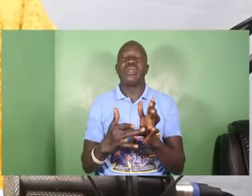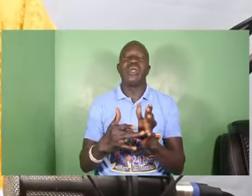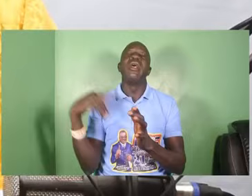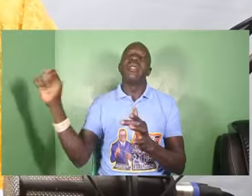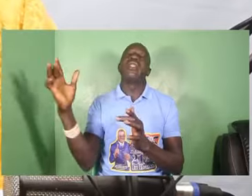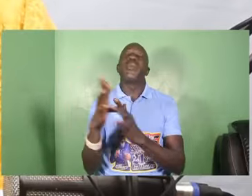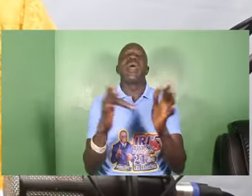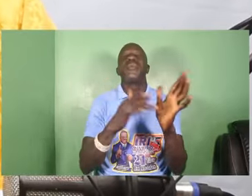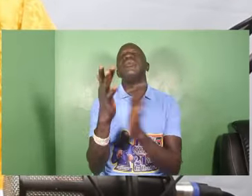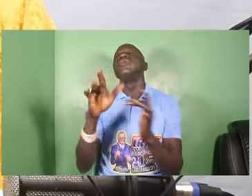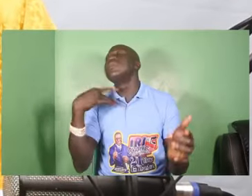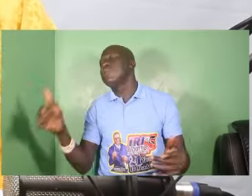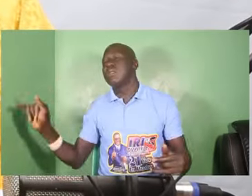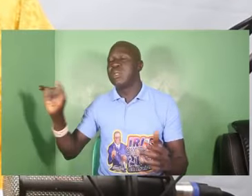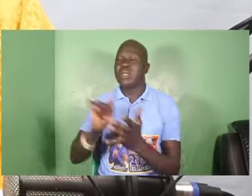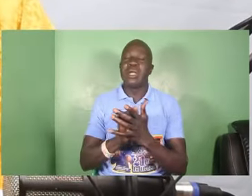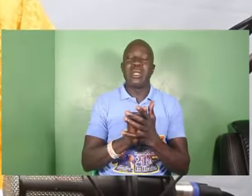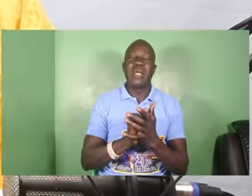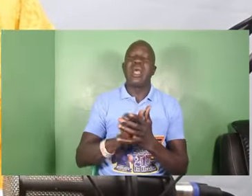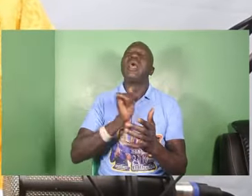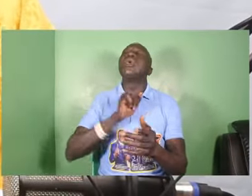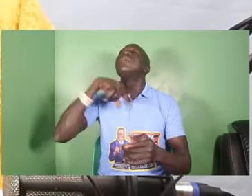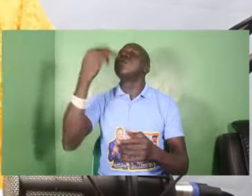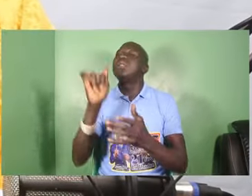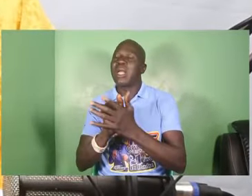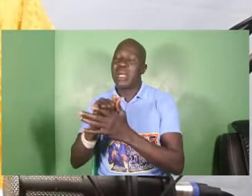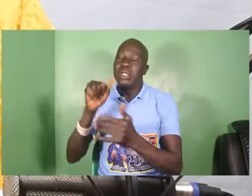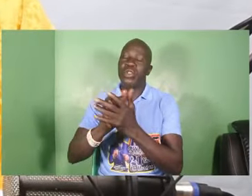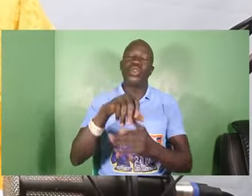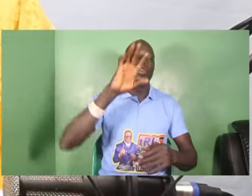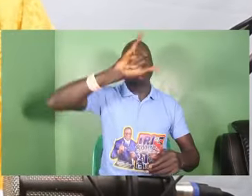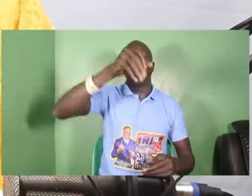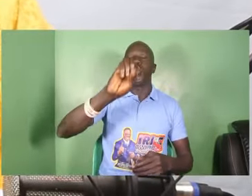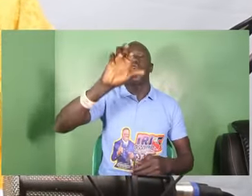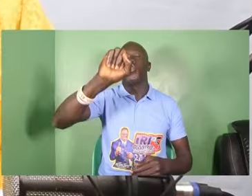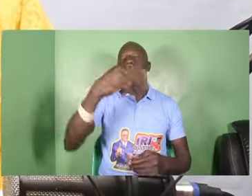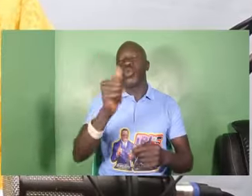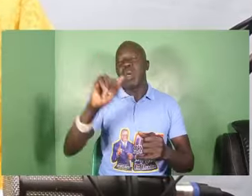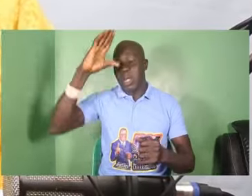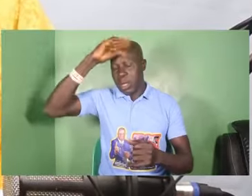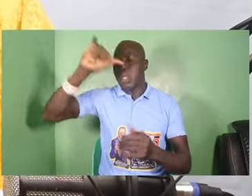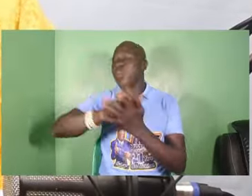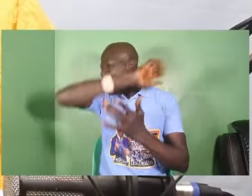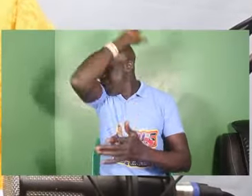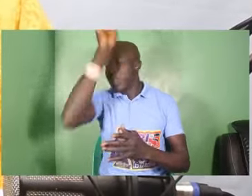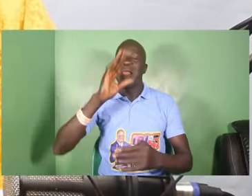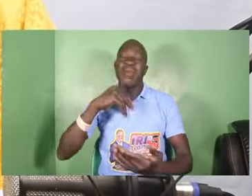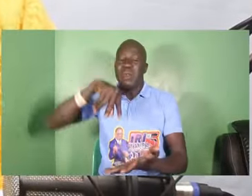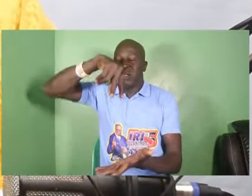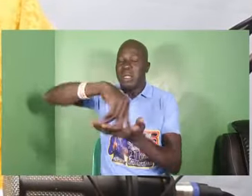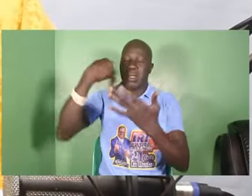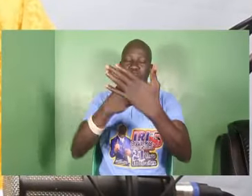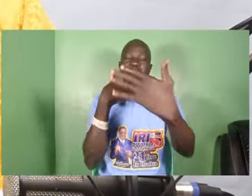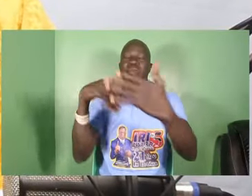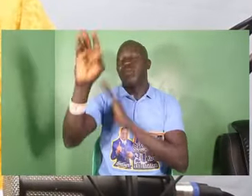Kristi. The Bible wi pe. The Bible says. Olosi wi fun Joshua pe. And he told Joshua that. Okunrin kan ki yo le duro niwaju. No man